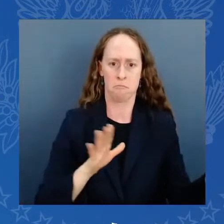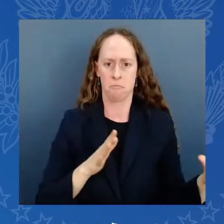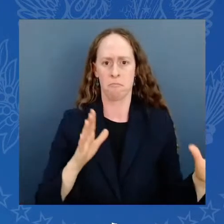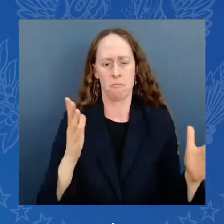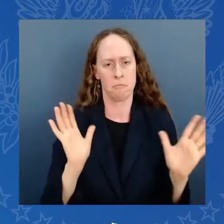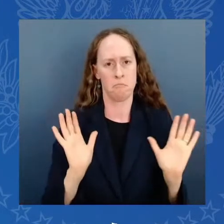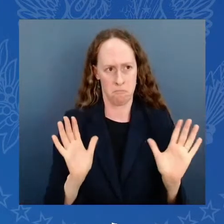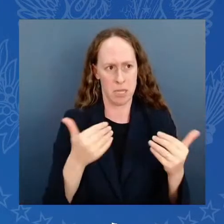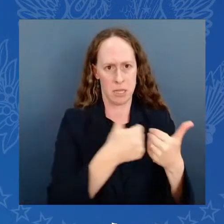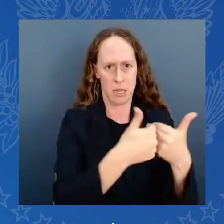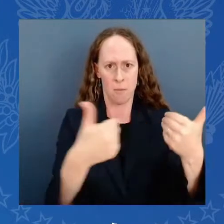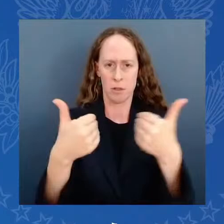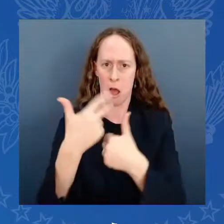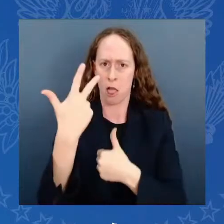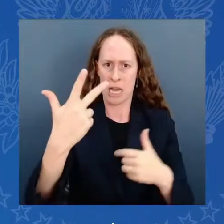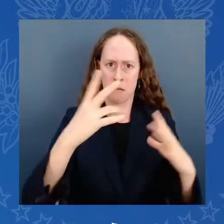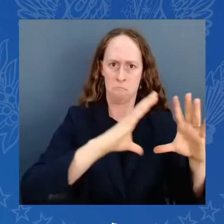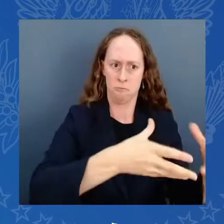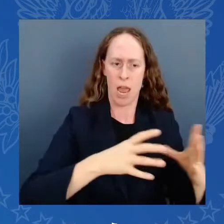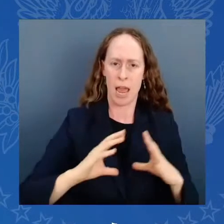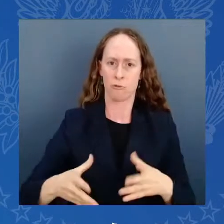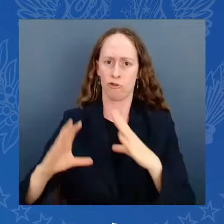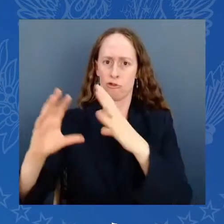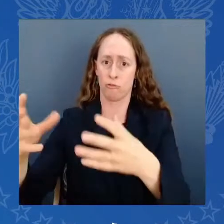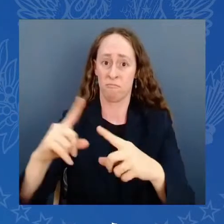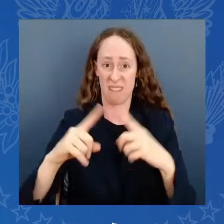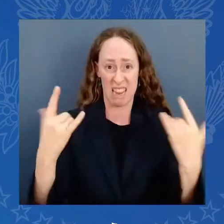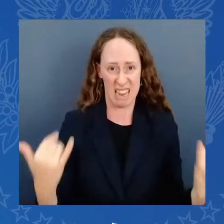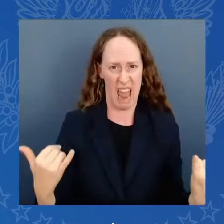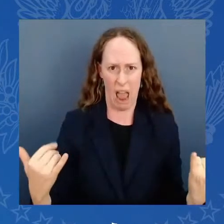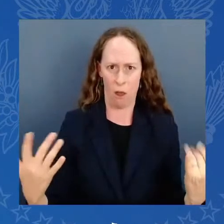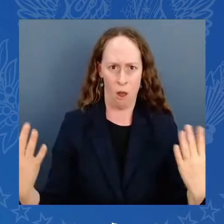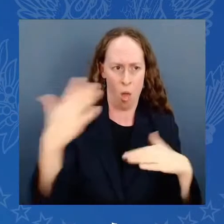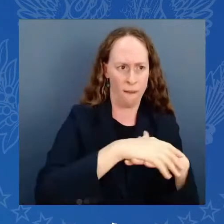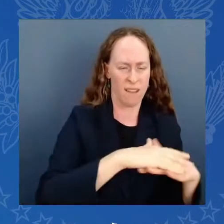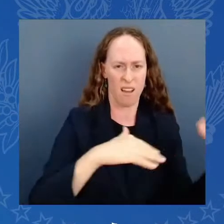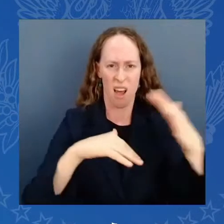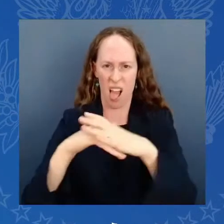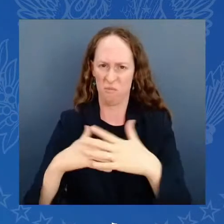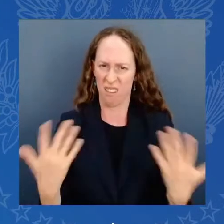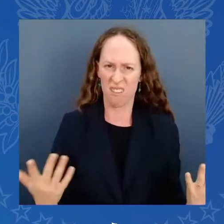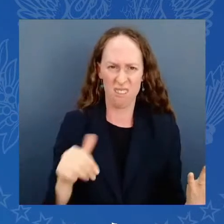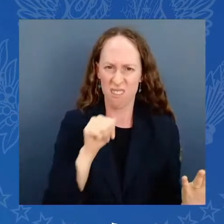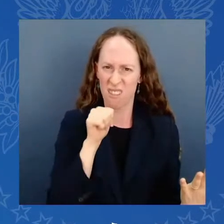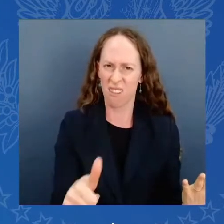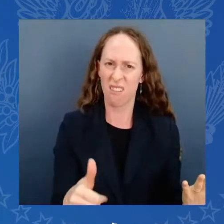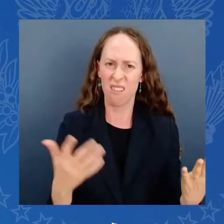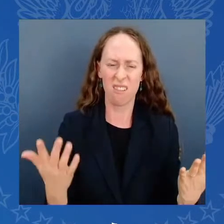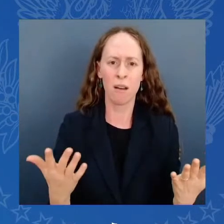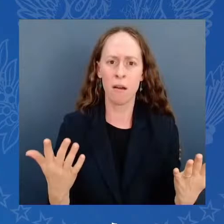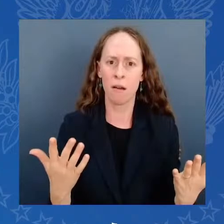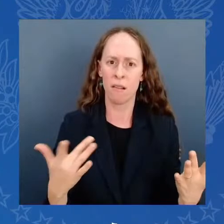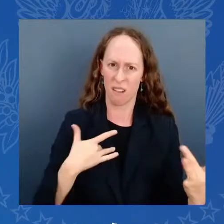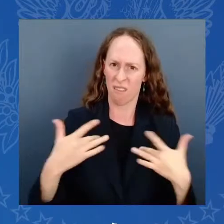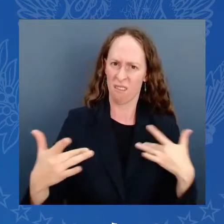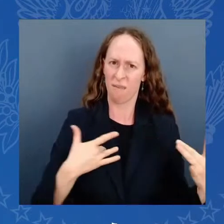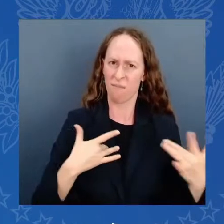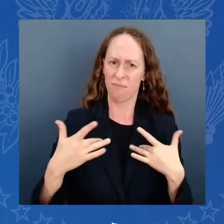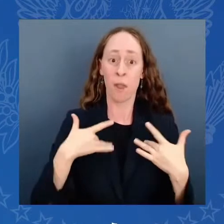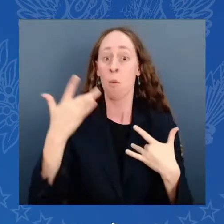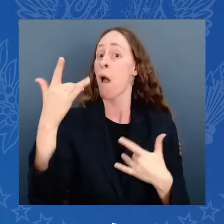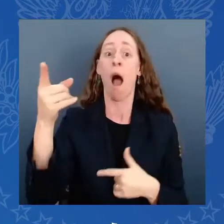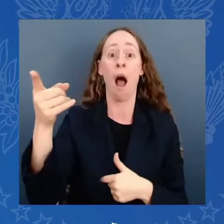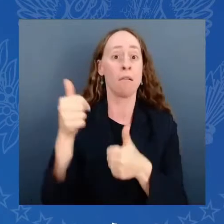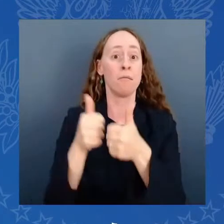Extremism is undermining the public confidence in the court's decisions. As soon as I came to office, I convened a bipartisan